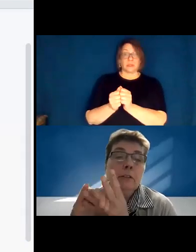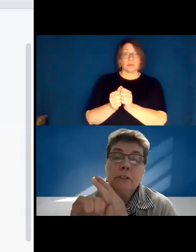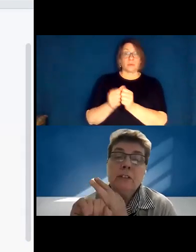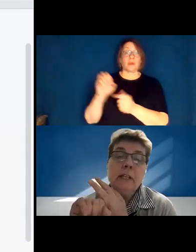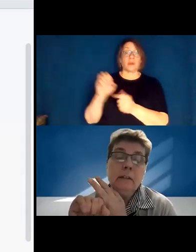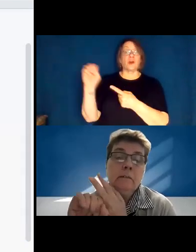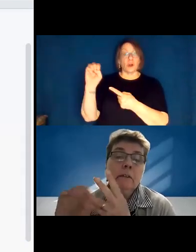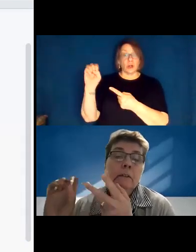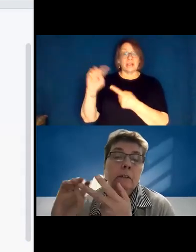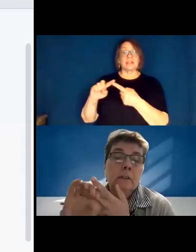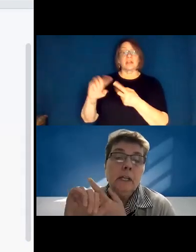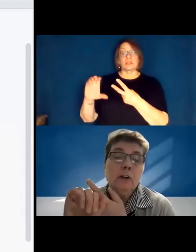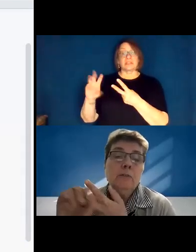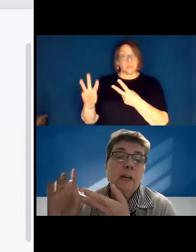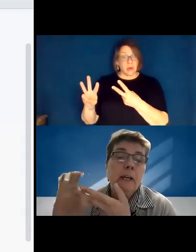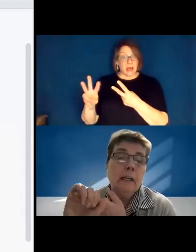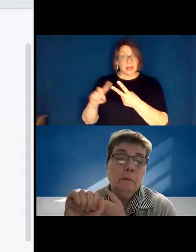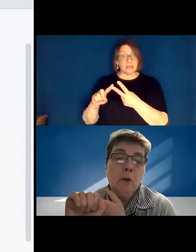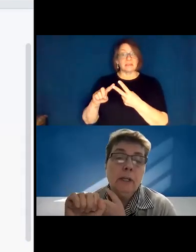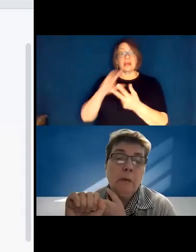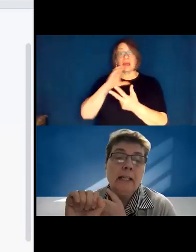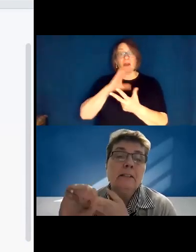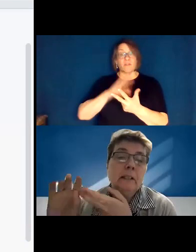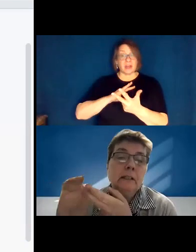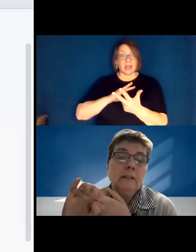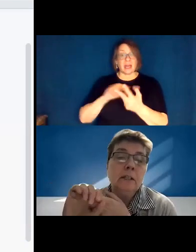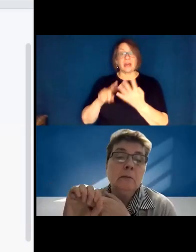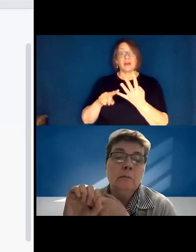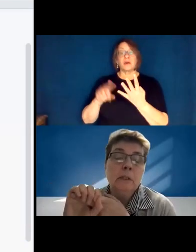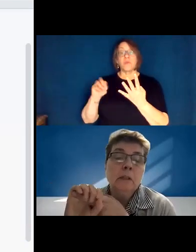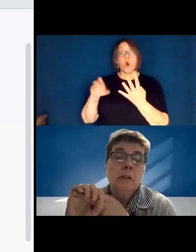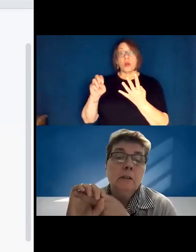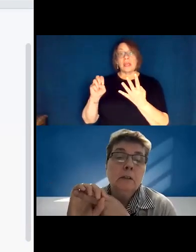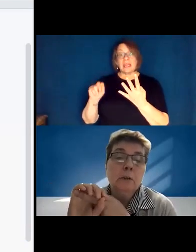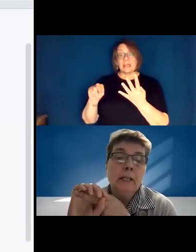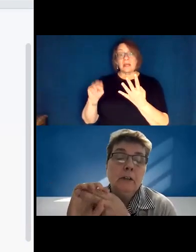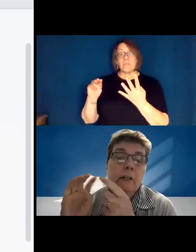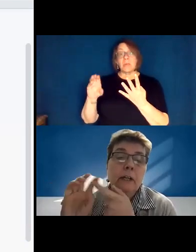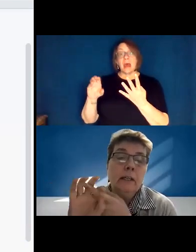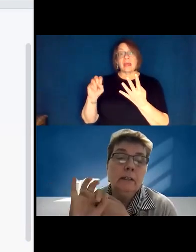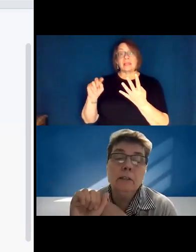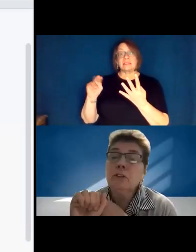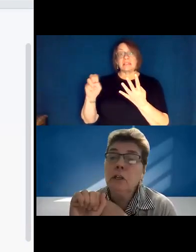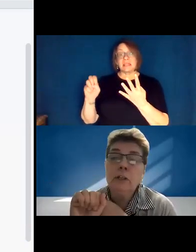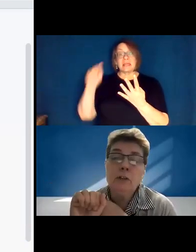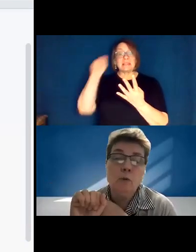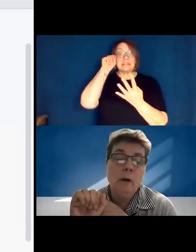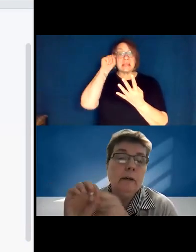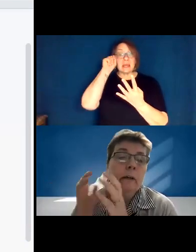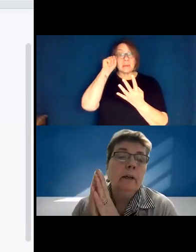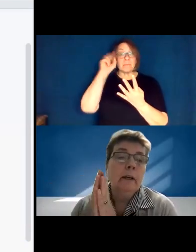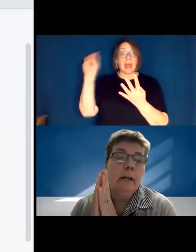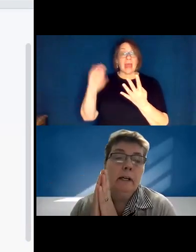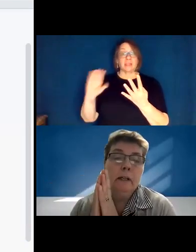Ernest and Christine, Carol Fay, Maureen McEntee, Tim Riker, and Charlie